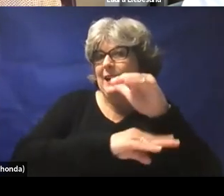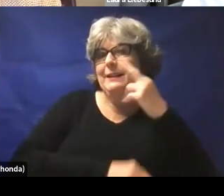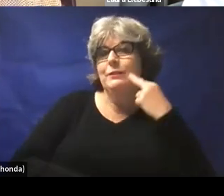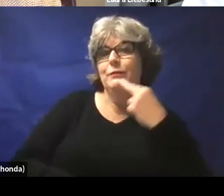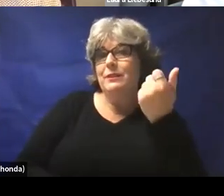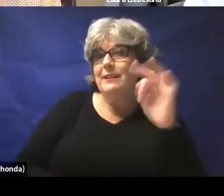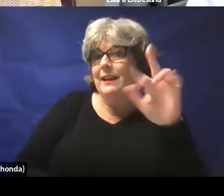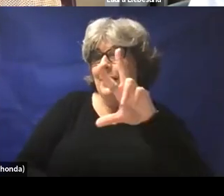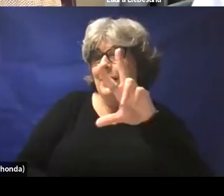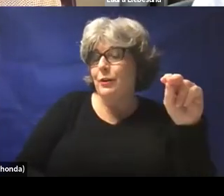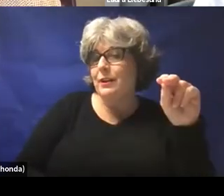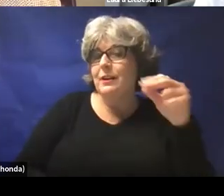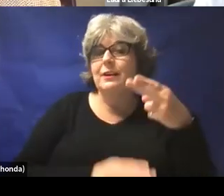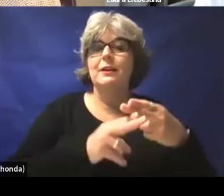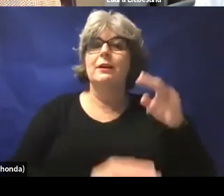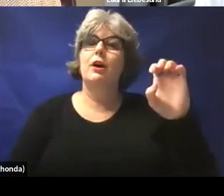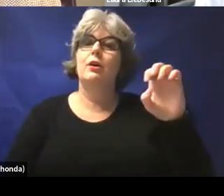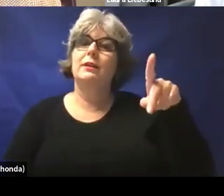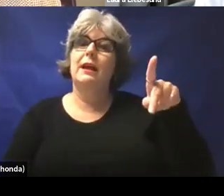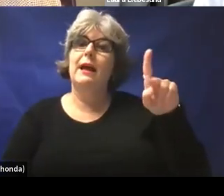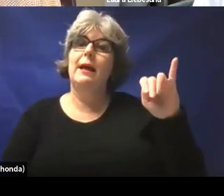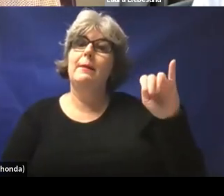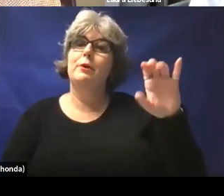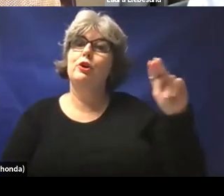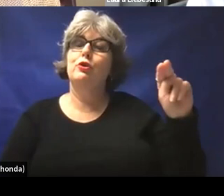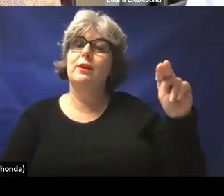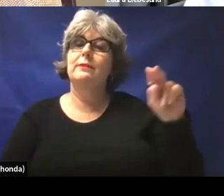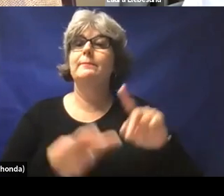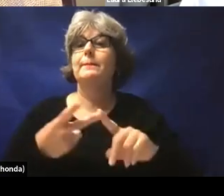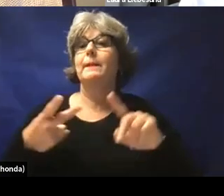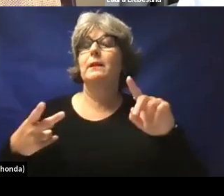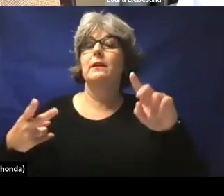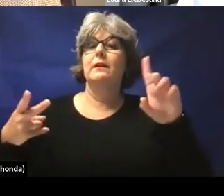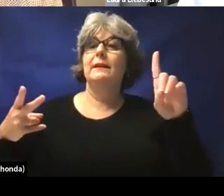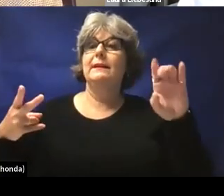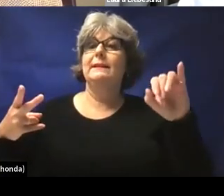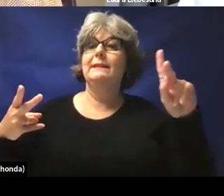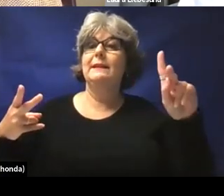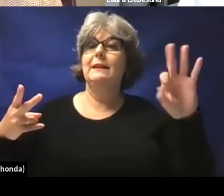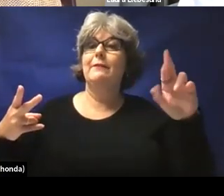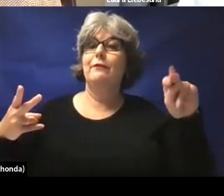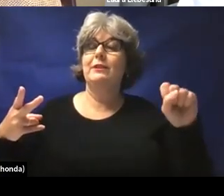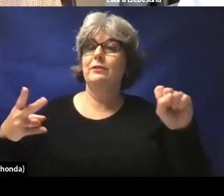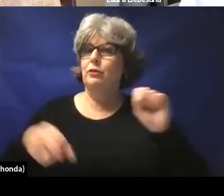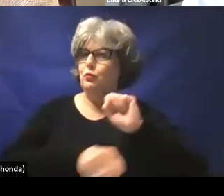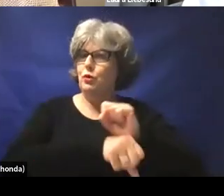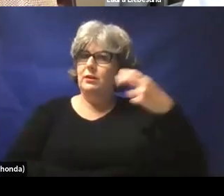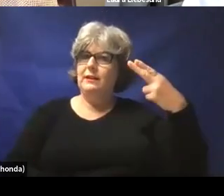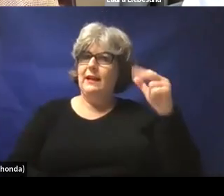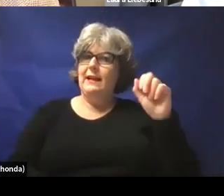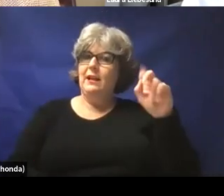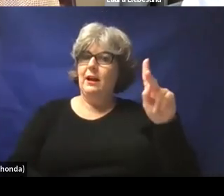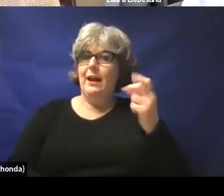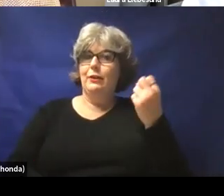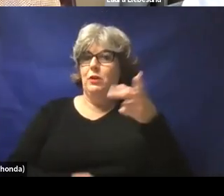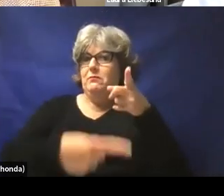1930s. It's called the Epicurean Restaurant. A man named Dick Francis, he worked at a bar called Hancock's, which was at 12th in